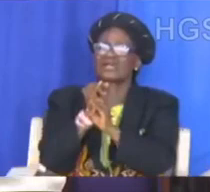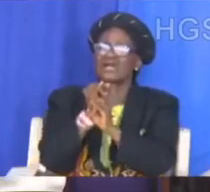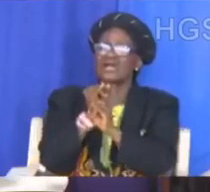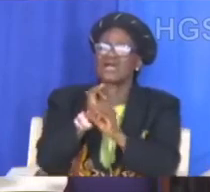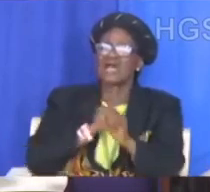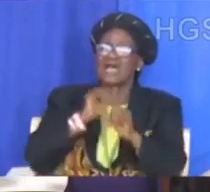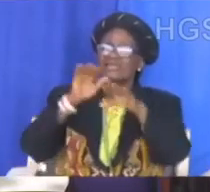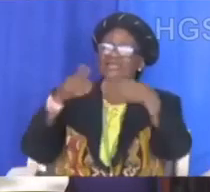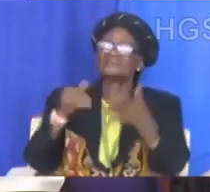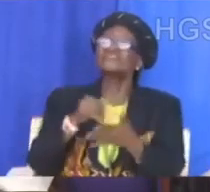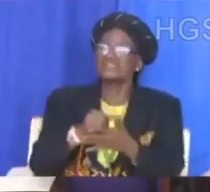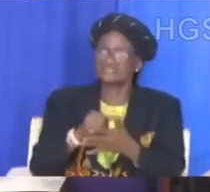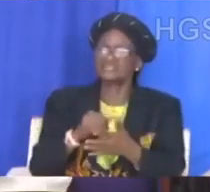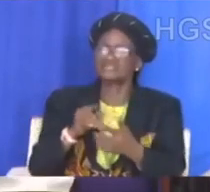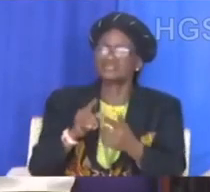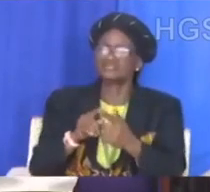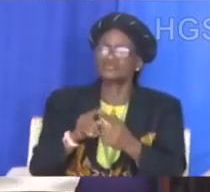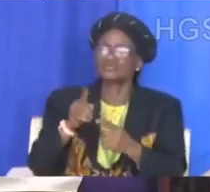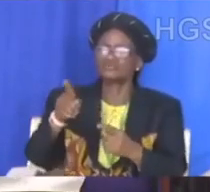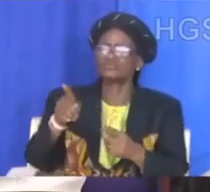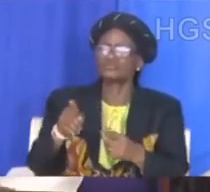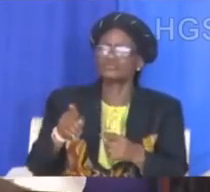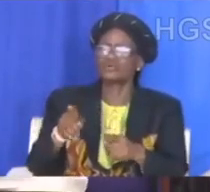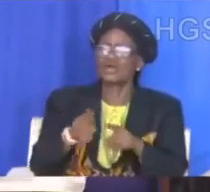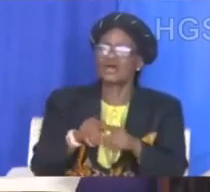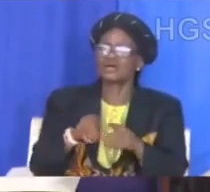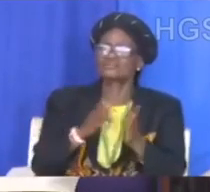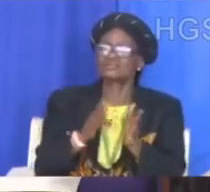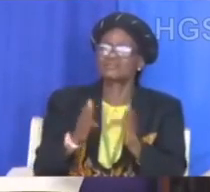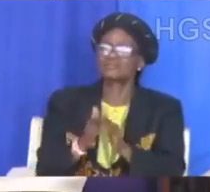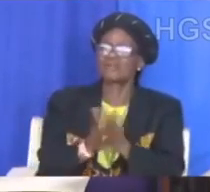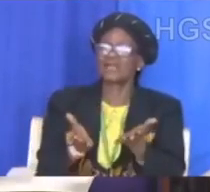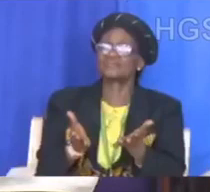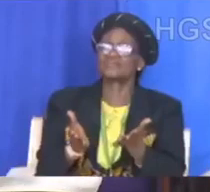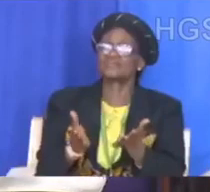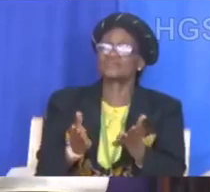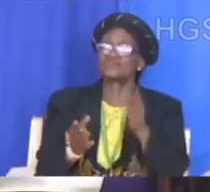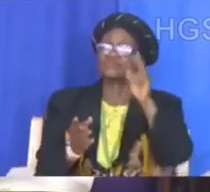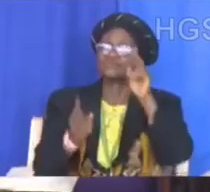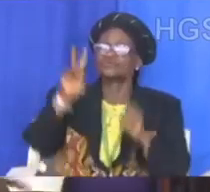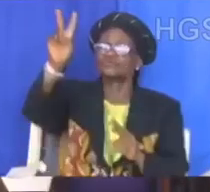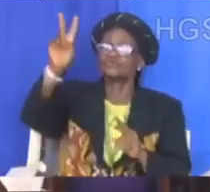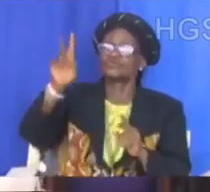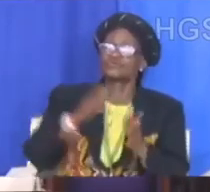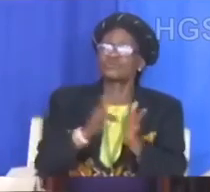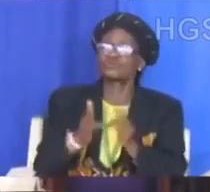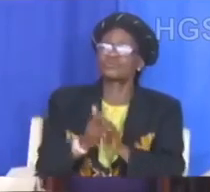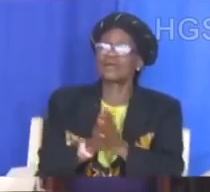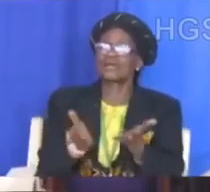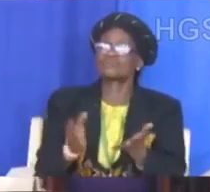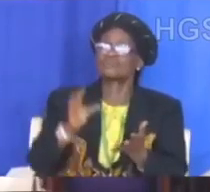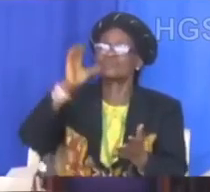as a Bible passage, two Bible passages. If you go through the two Bible passages, you will see